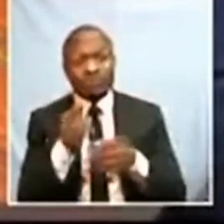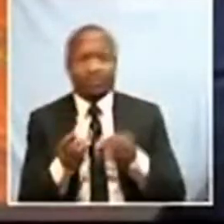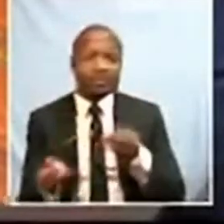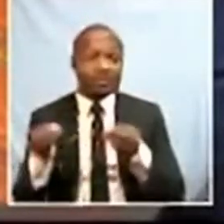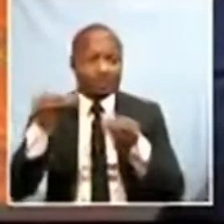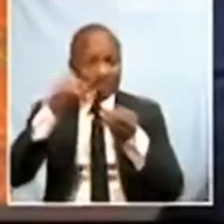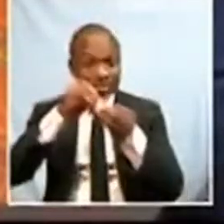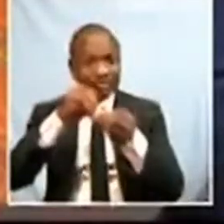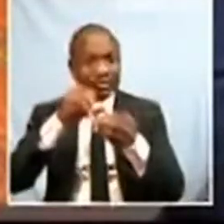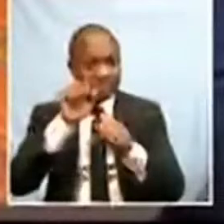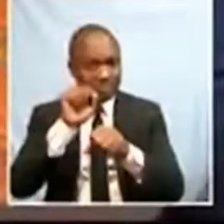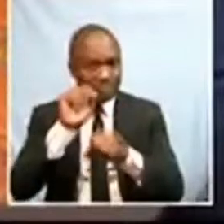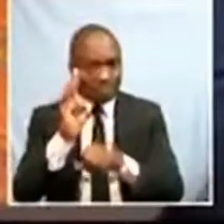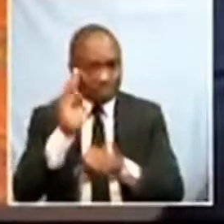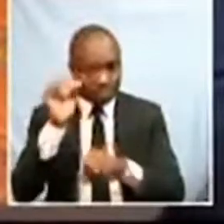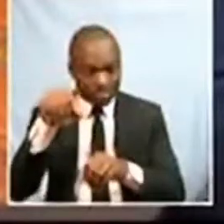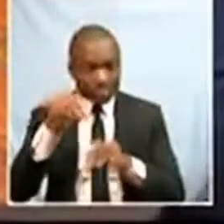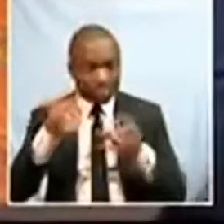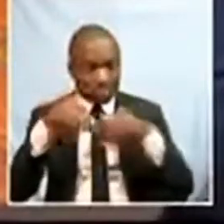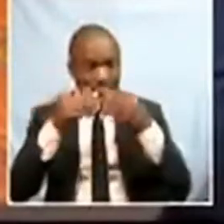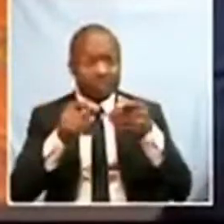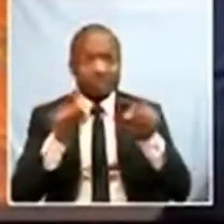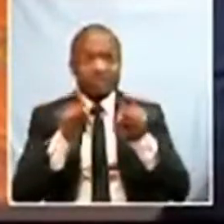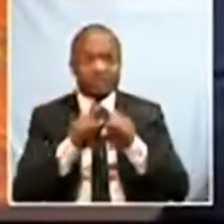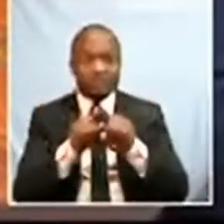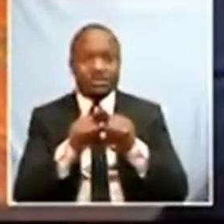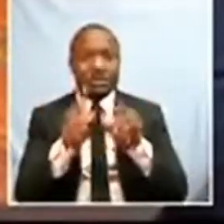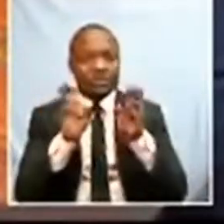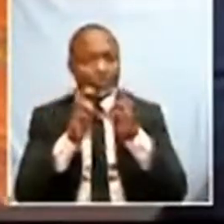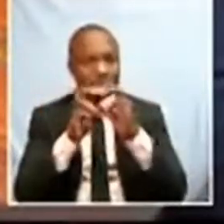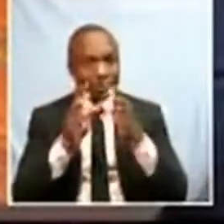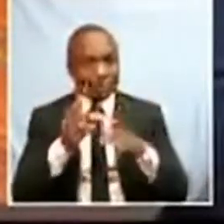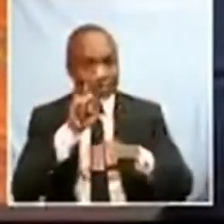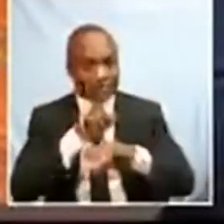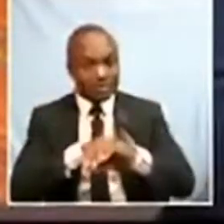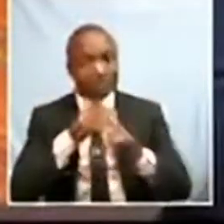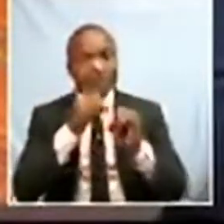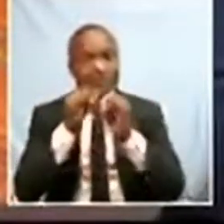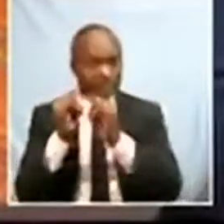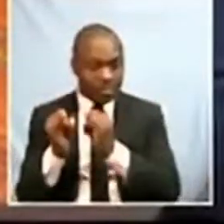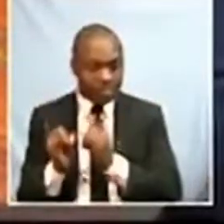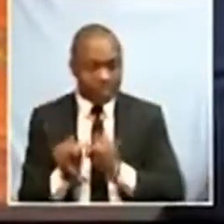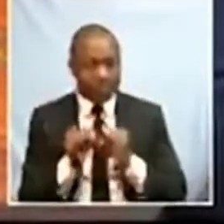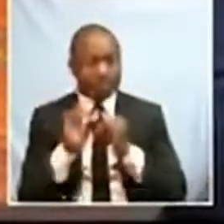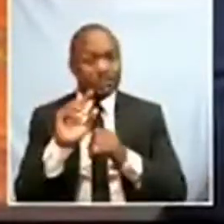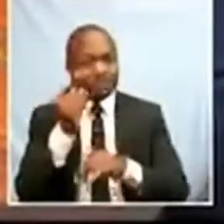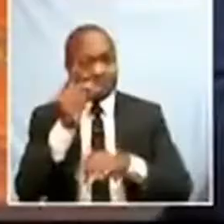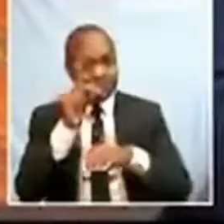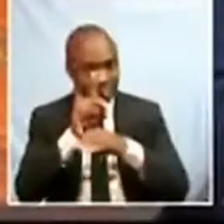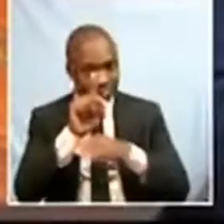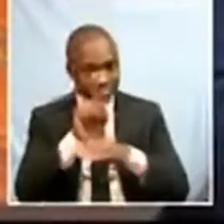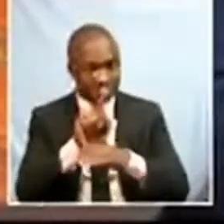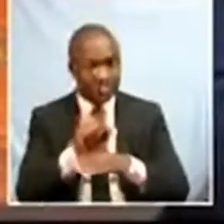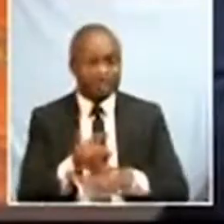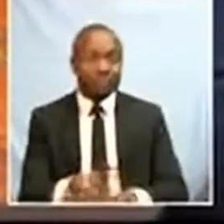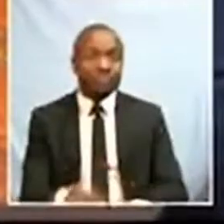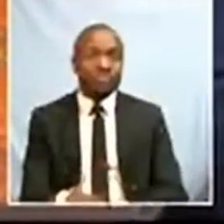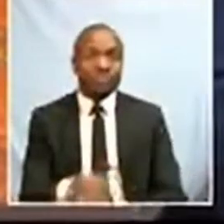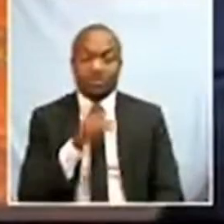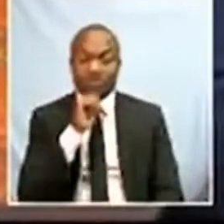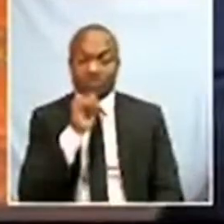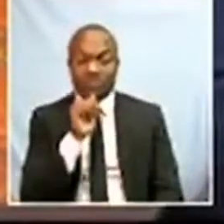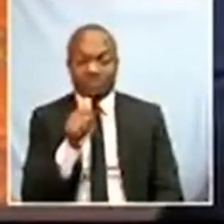scopes of work were given to the same contractor during implementation of the first project,